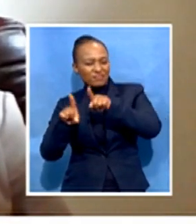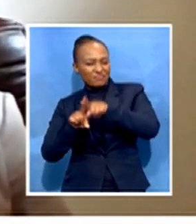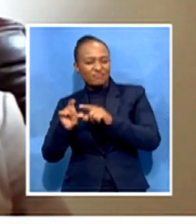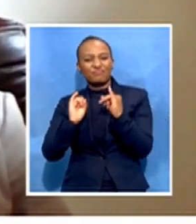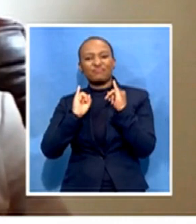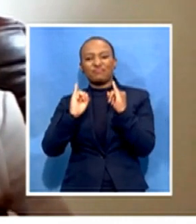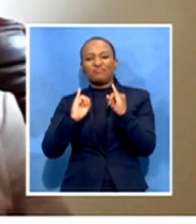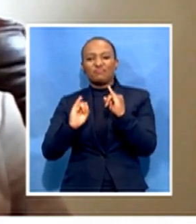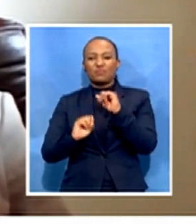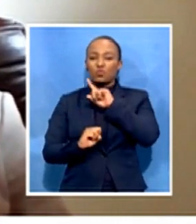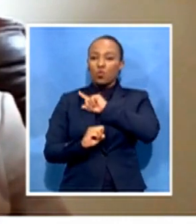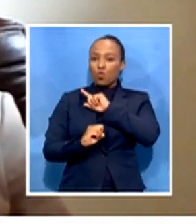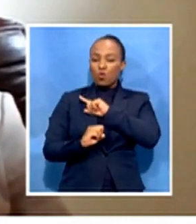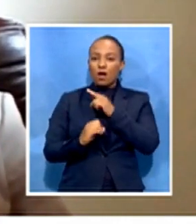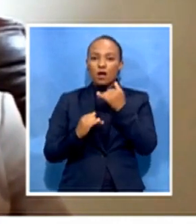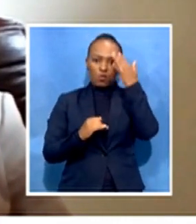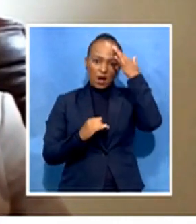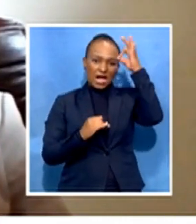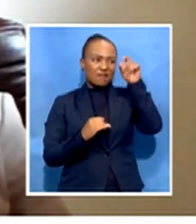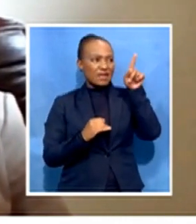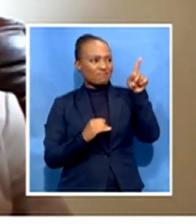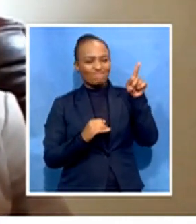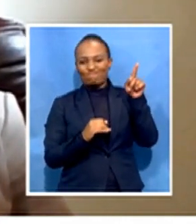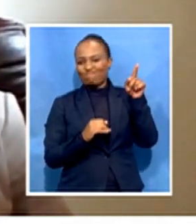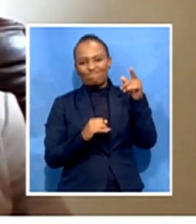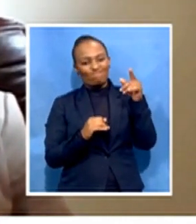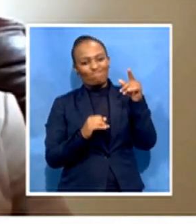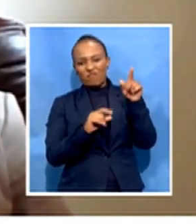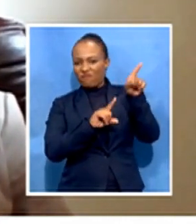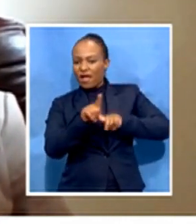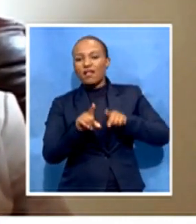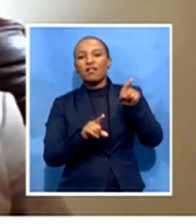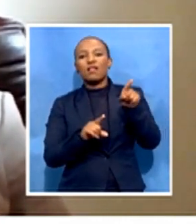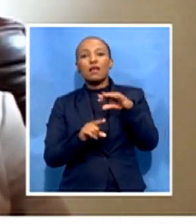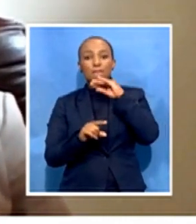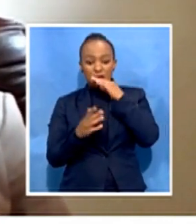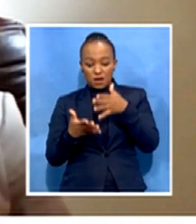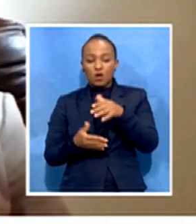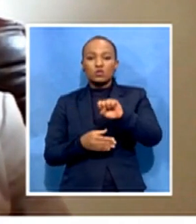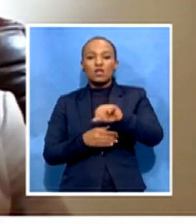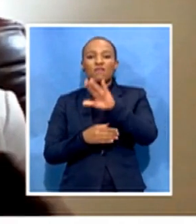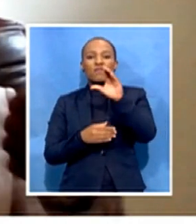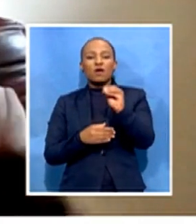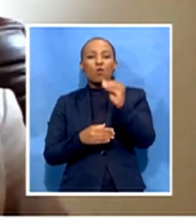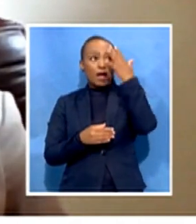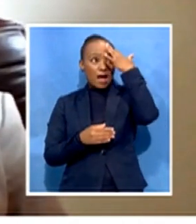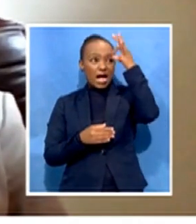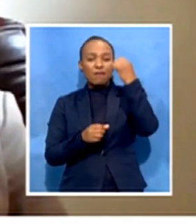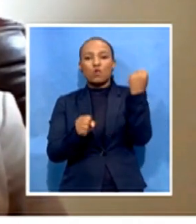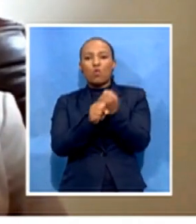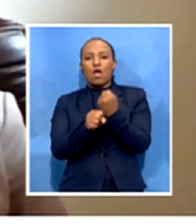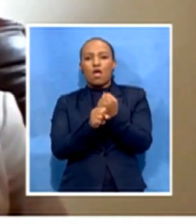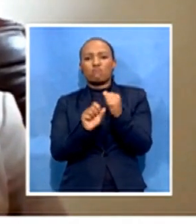not capable. So South Africa at the moment doesn't have a capable state. So we don't have the right leadership, and the fact that we